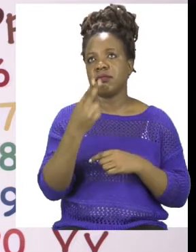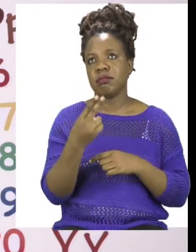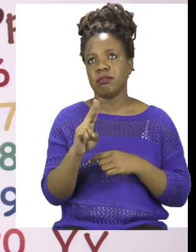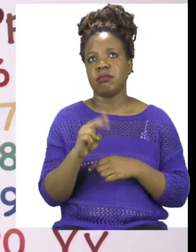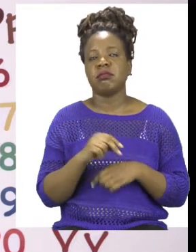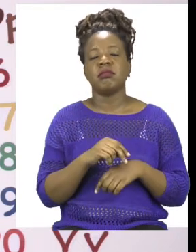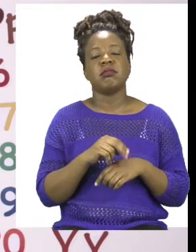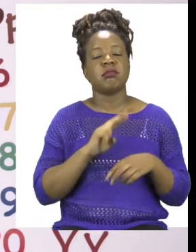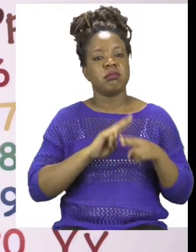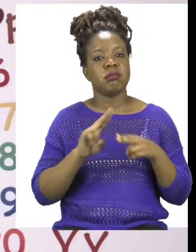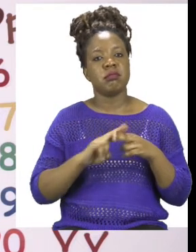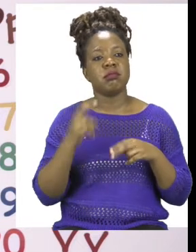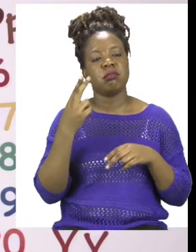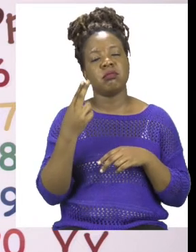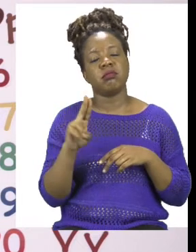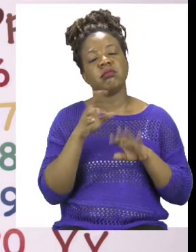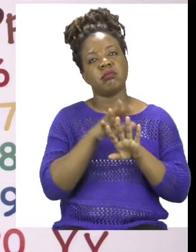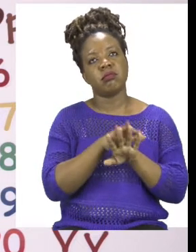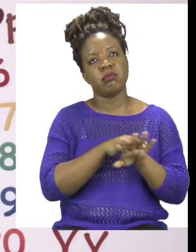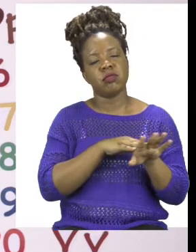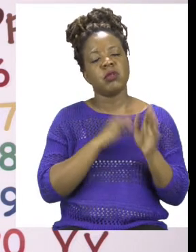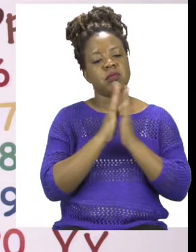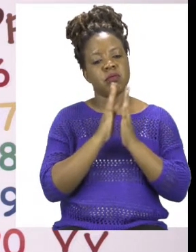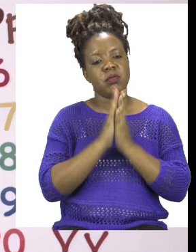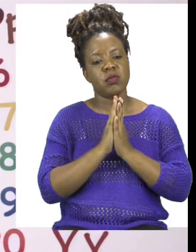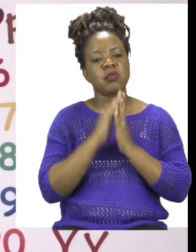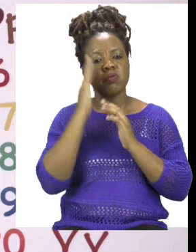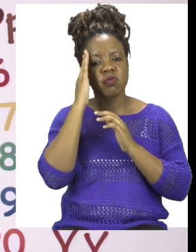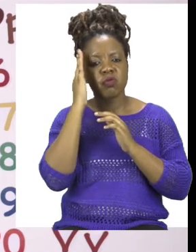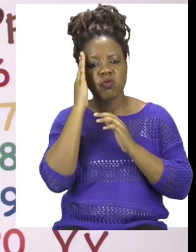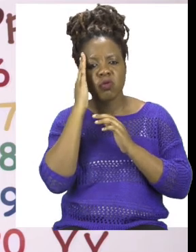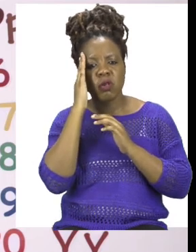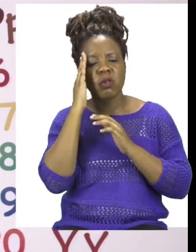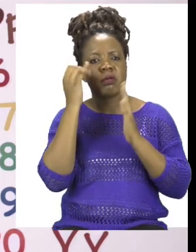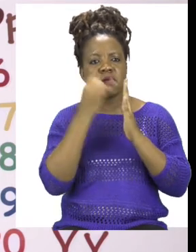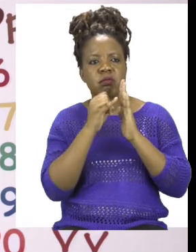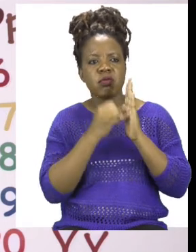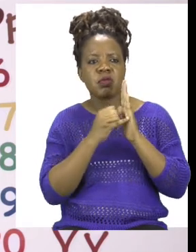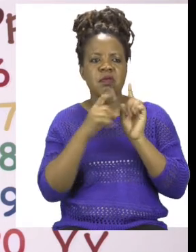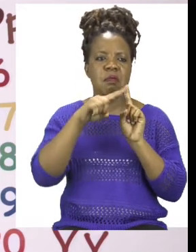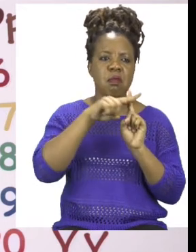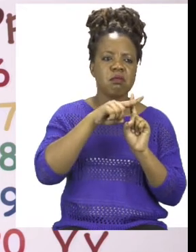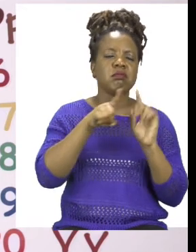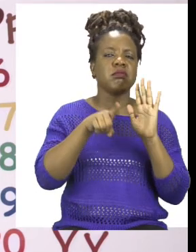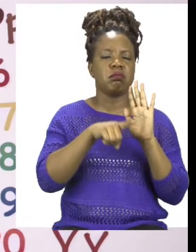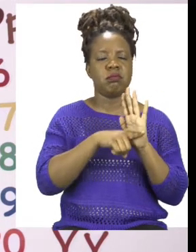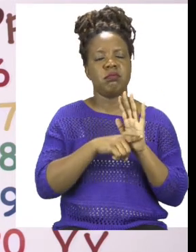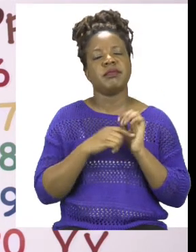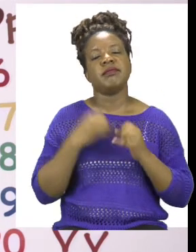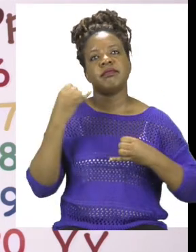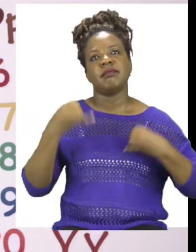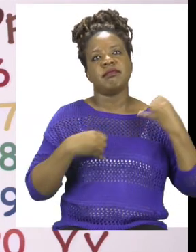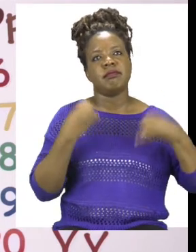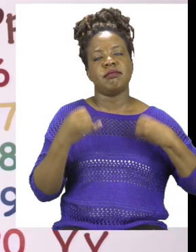this exercise. Really follow the instruction of each arrow and you will get your answers. Have fun,